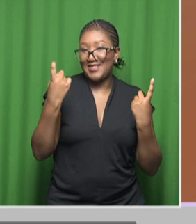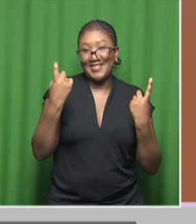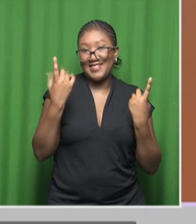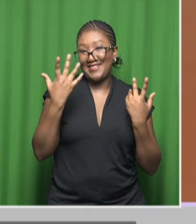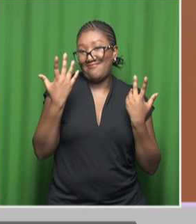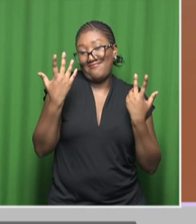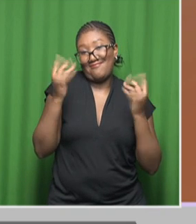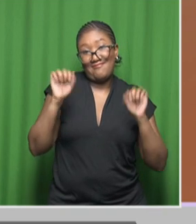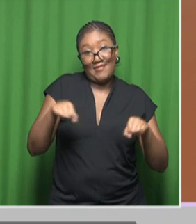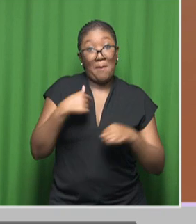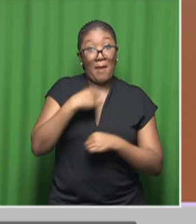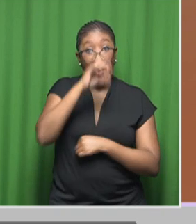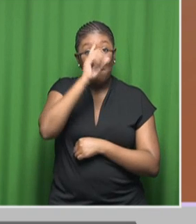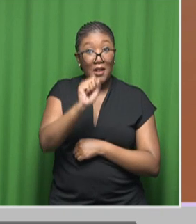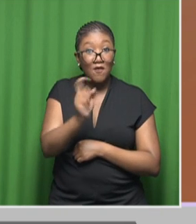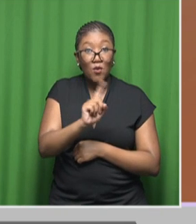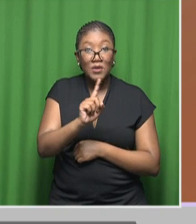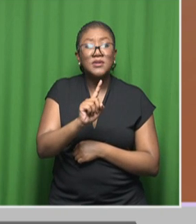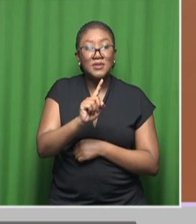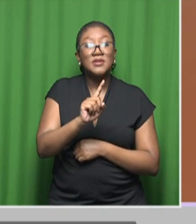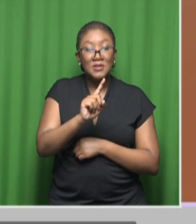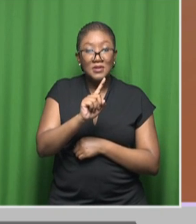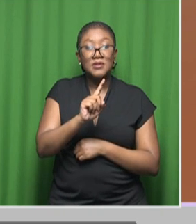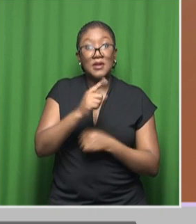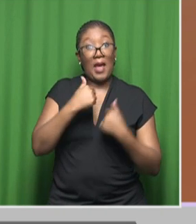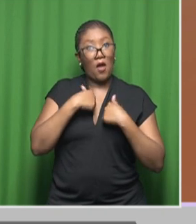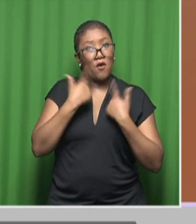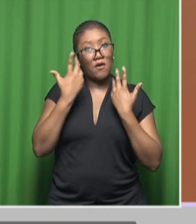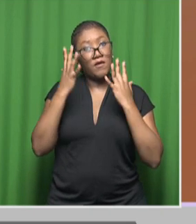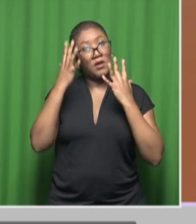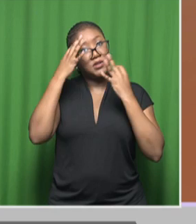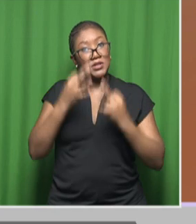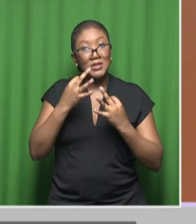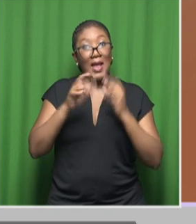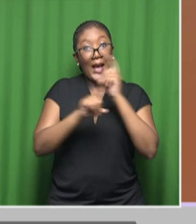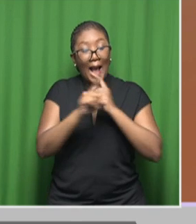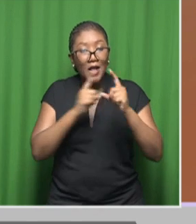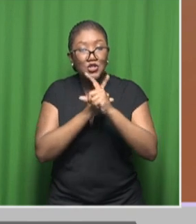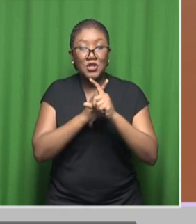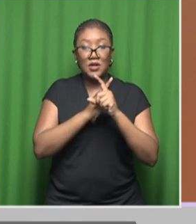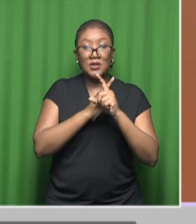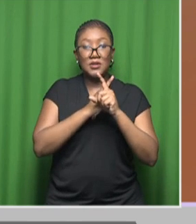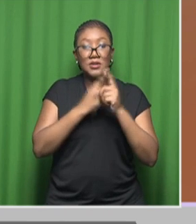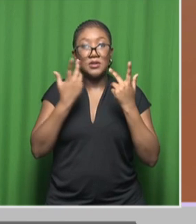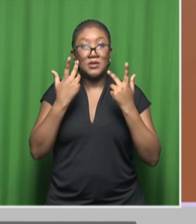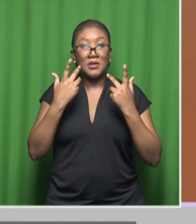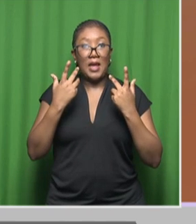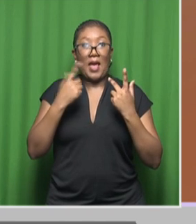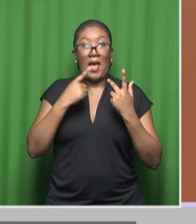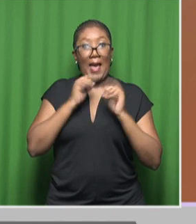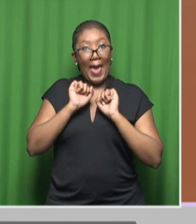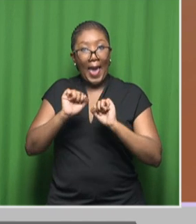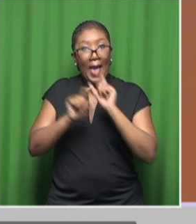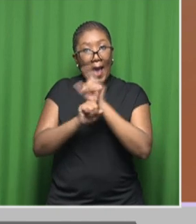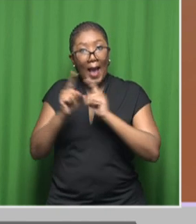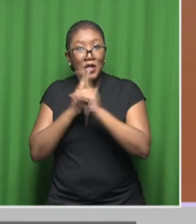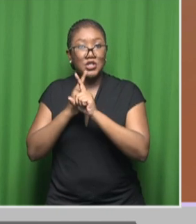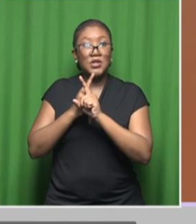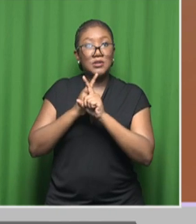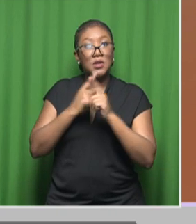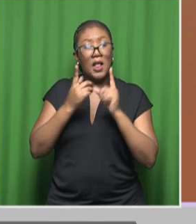my belief was unique in the sense that I felt like culture / Isintu could